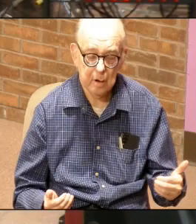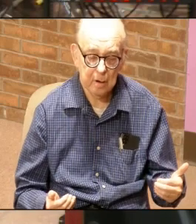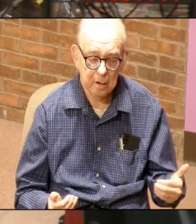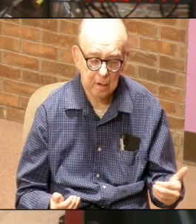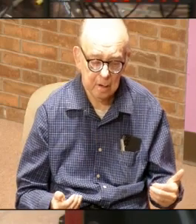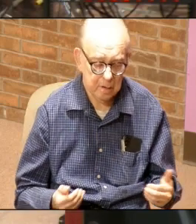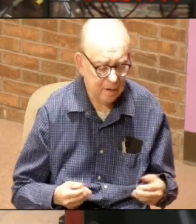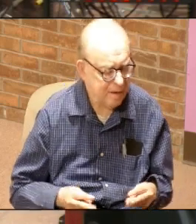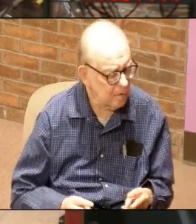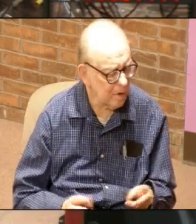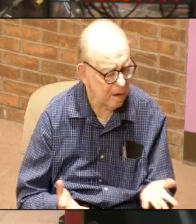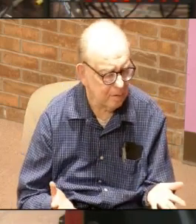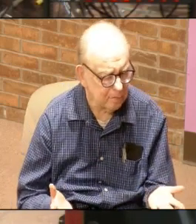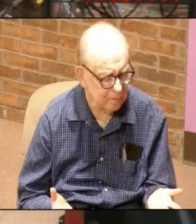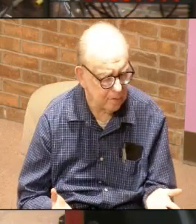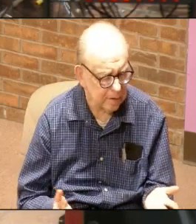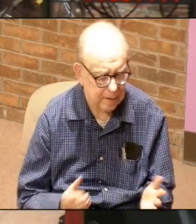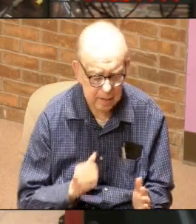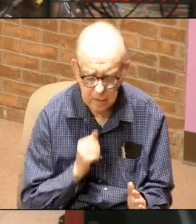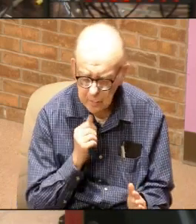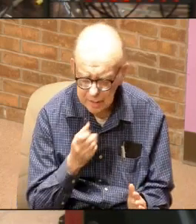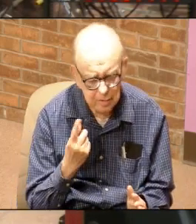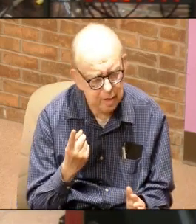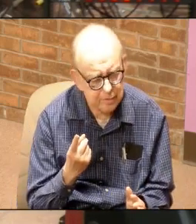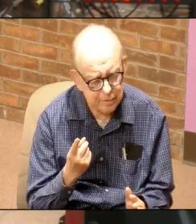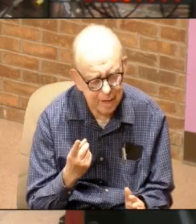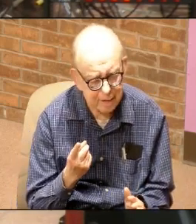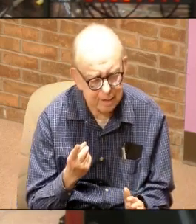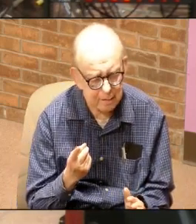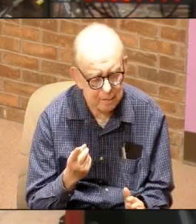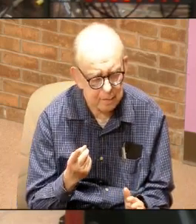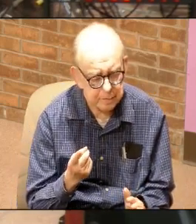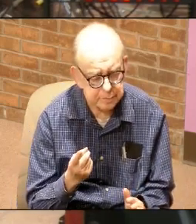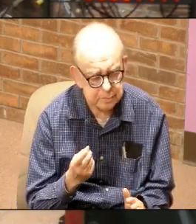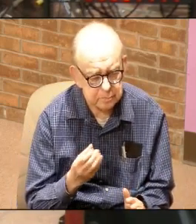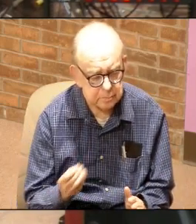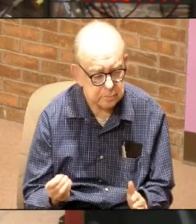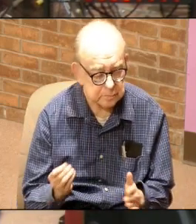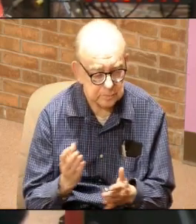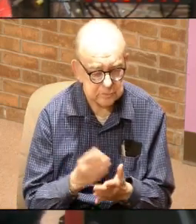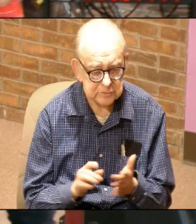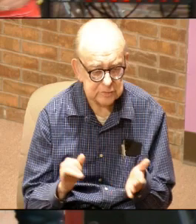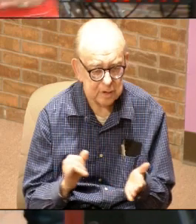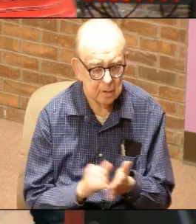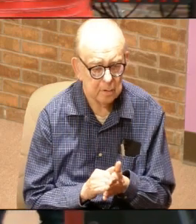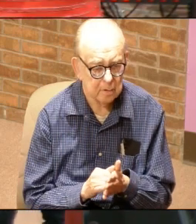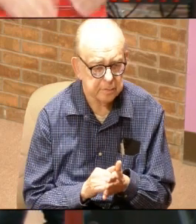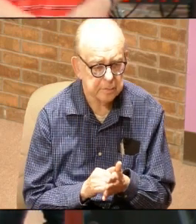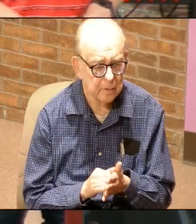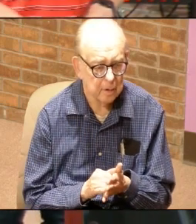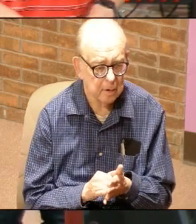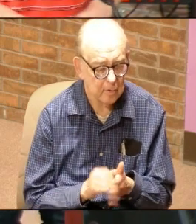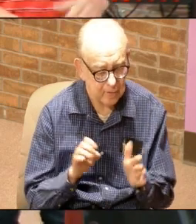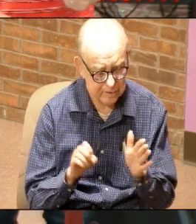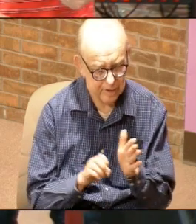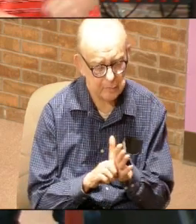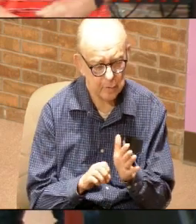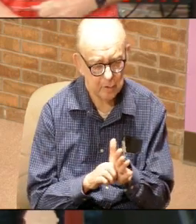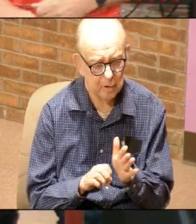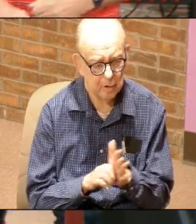in ways that we haven't realized. And some of it is, for